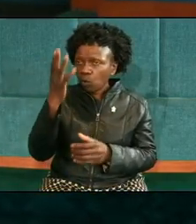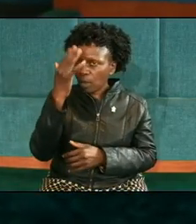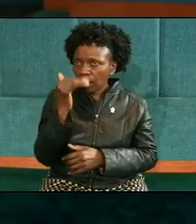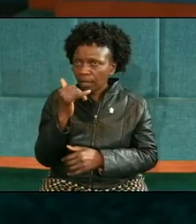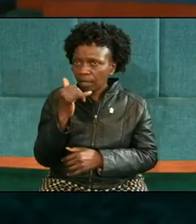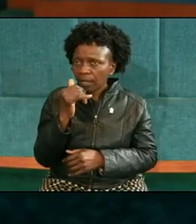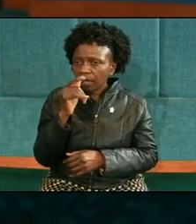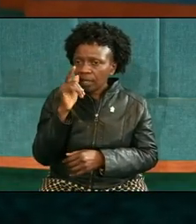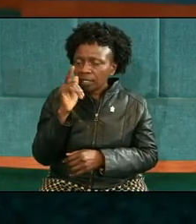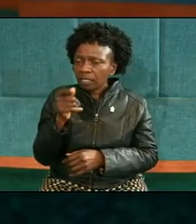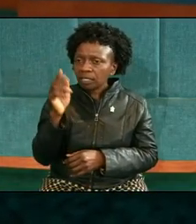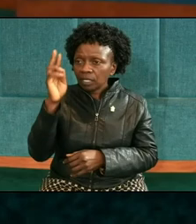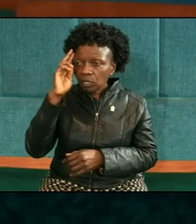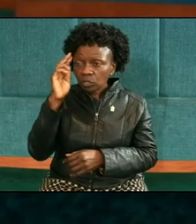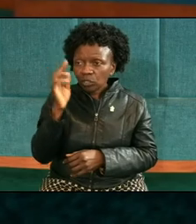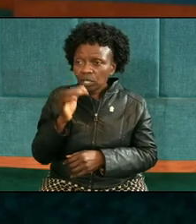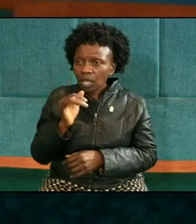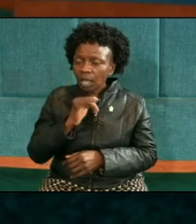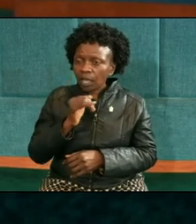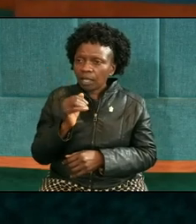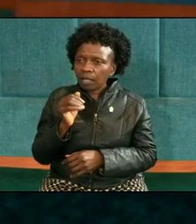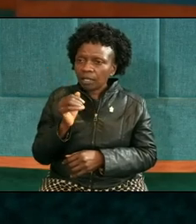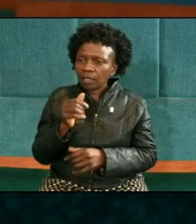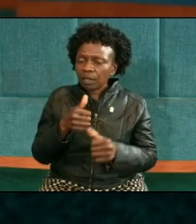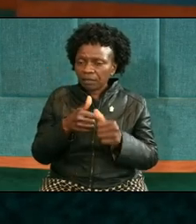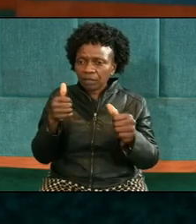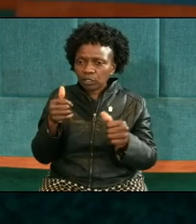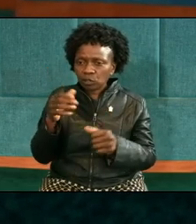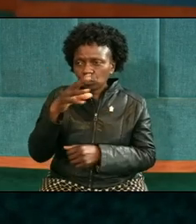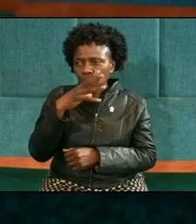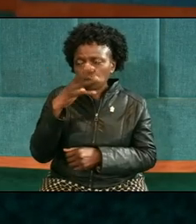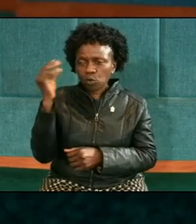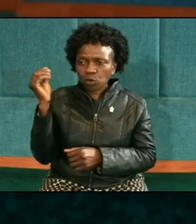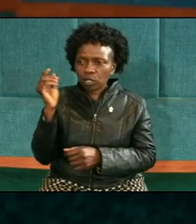this that you and I talk about, that is what